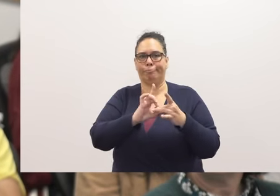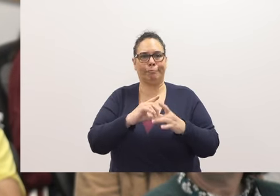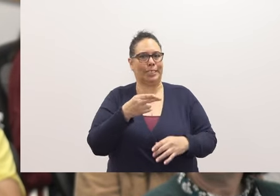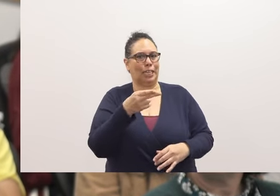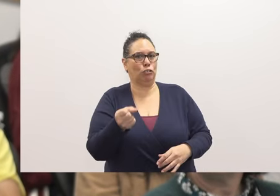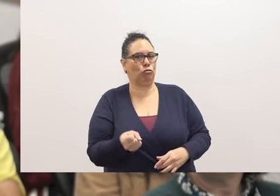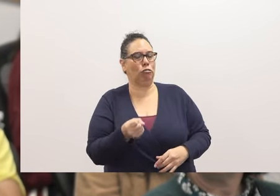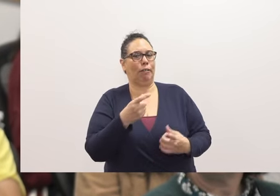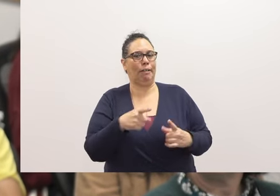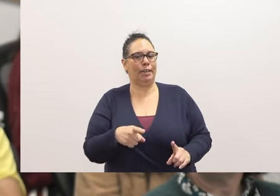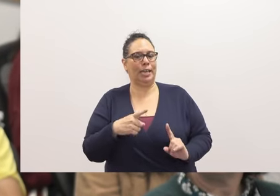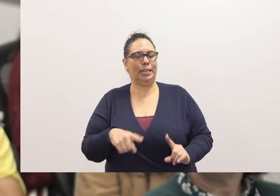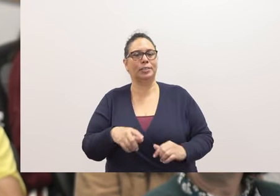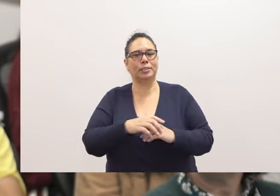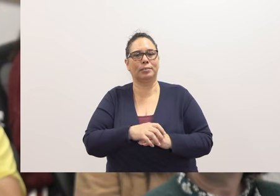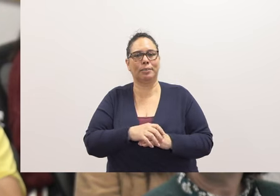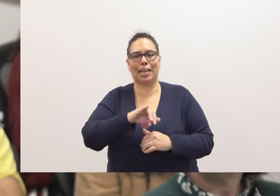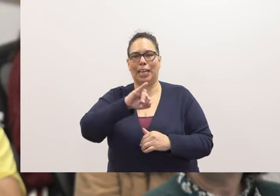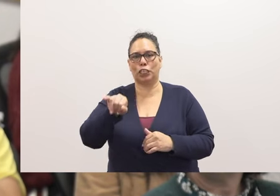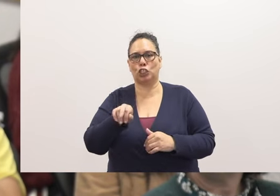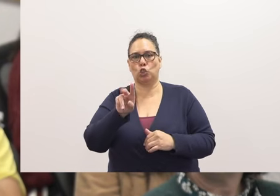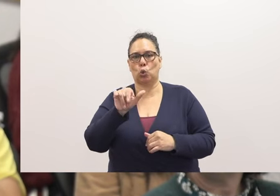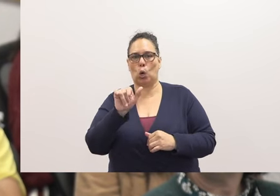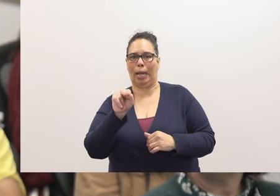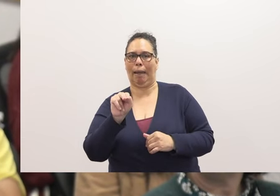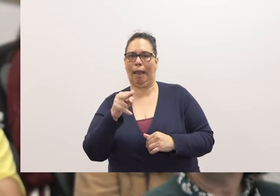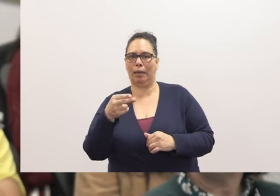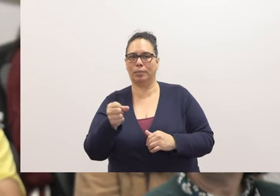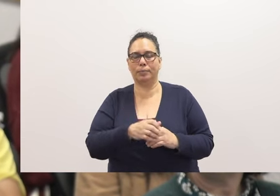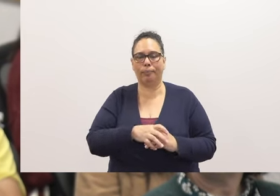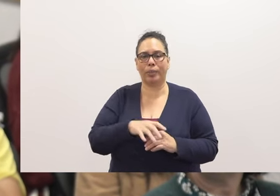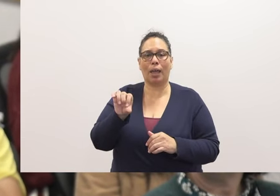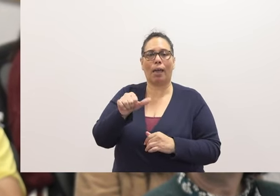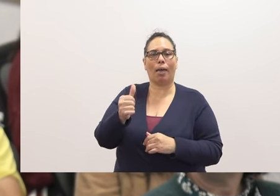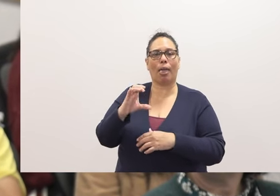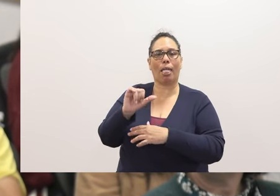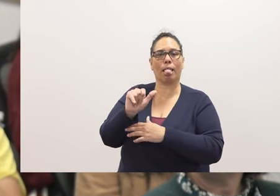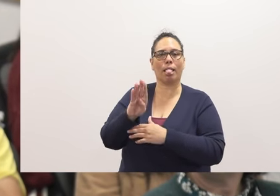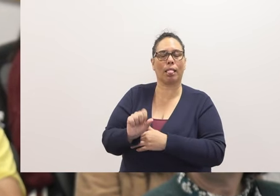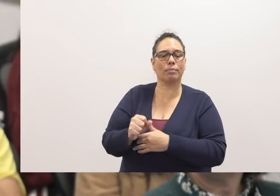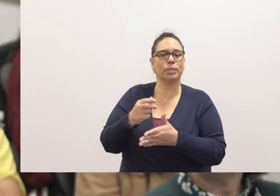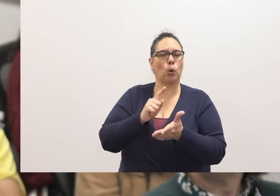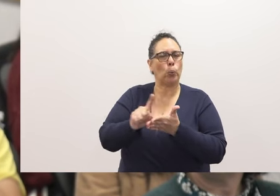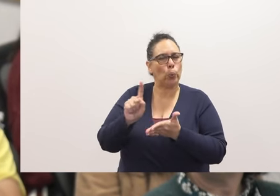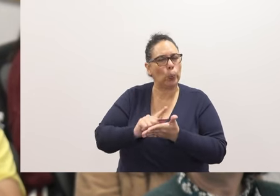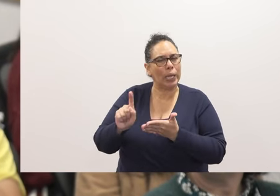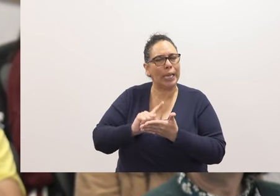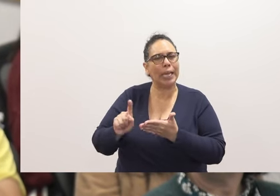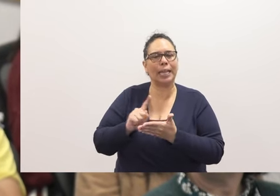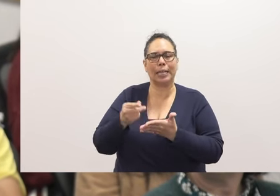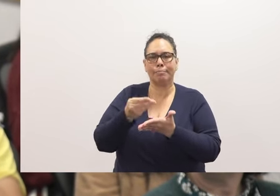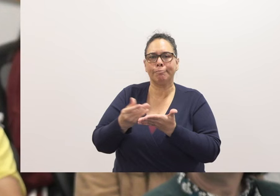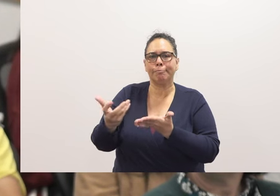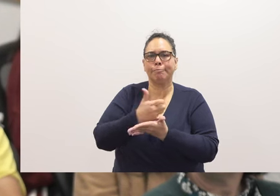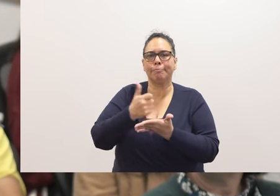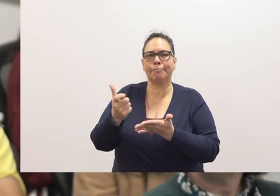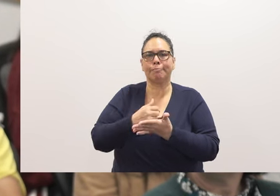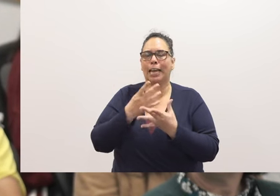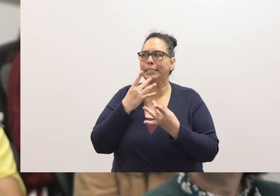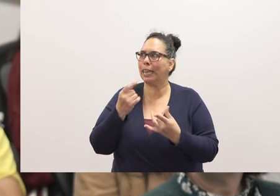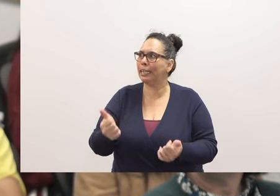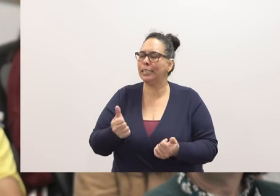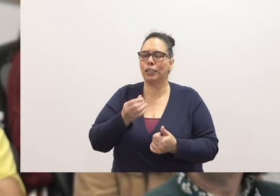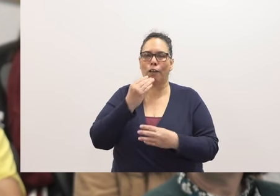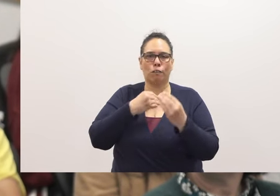event Spectrum at Jordan High School. Our other clubs continue to have weekly fundraisers with delicious food and drinks and exciting meetings that